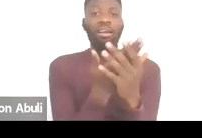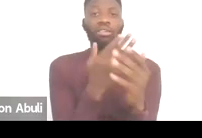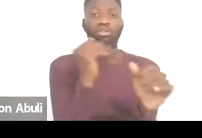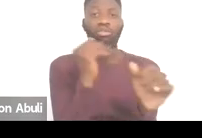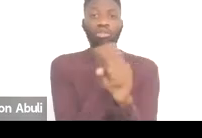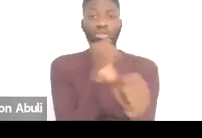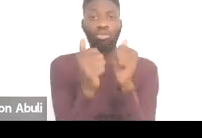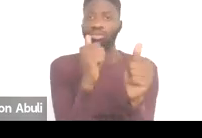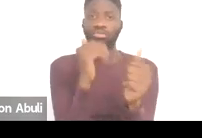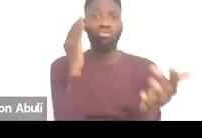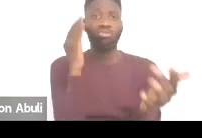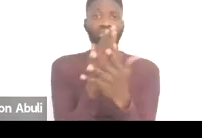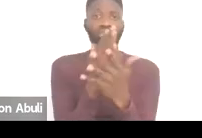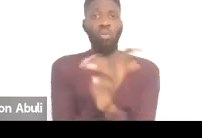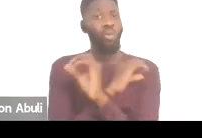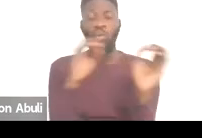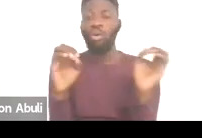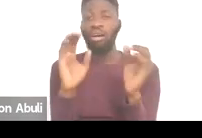Sometimes you're applying, you're conned.